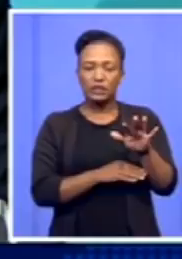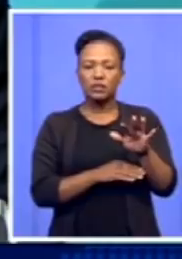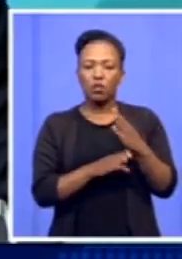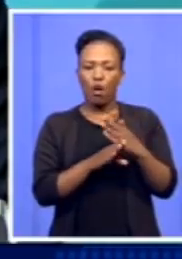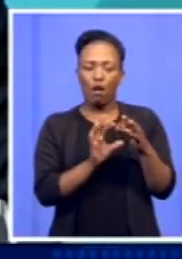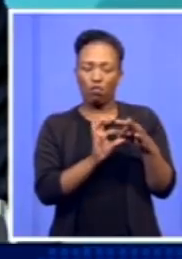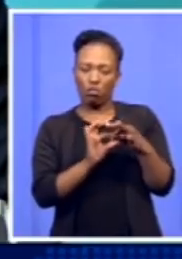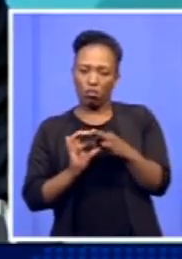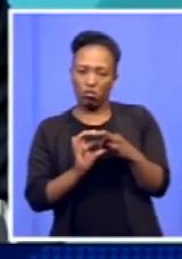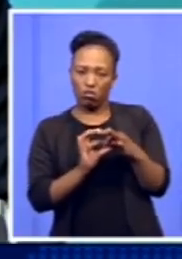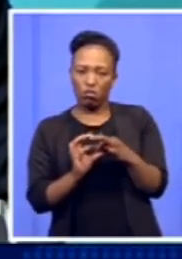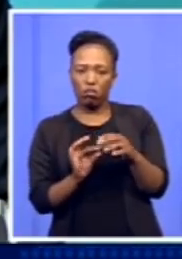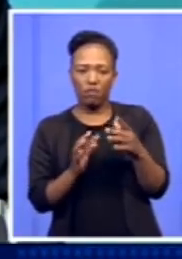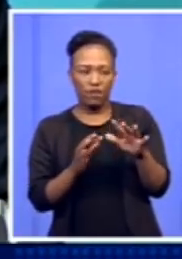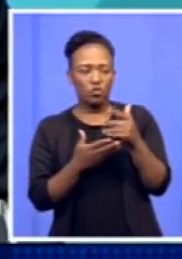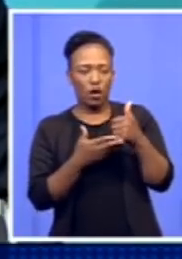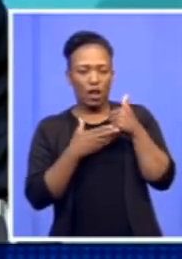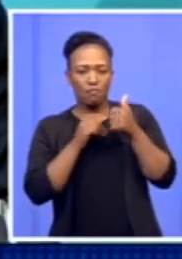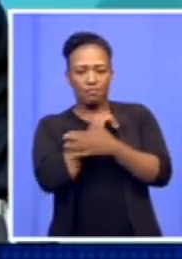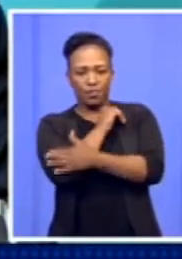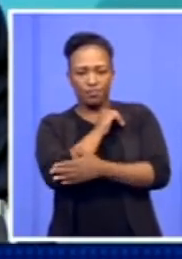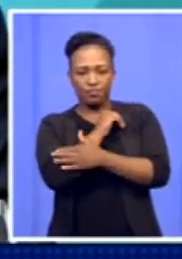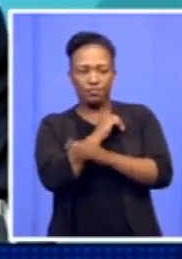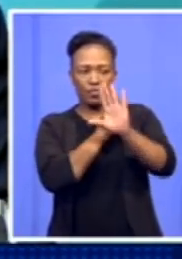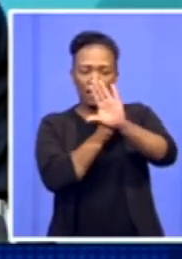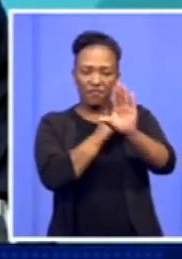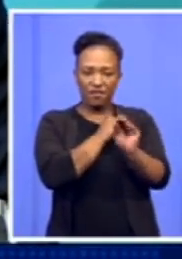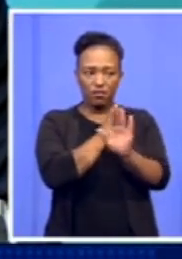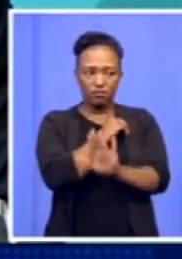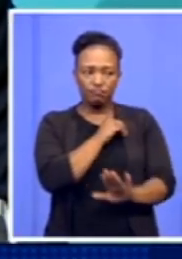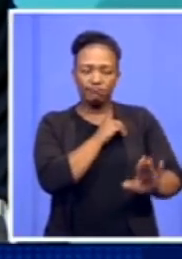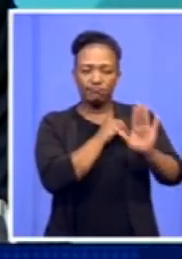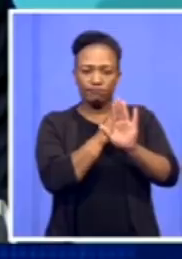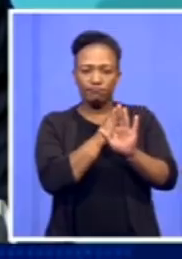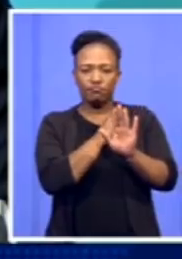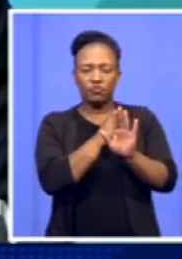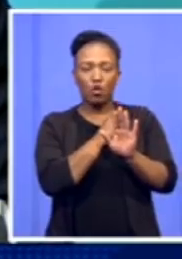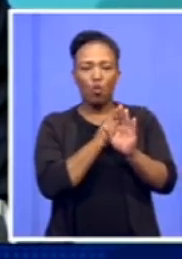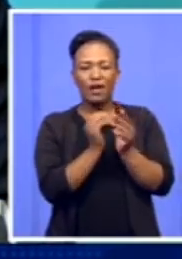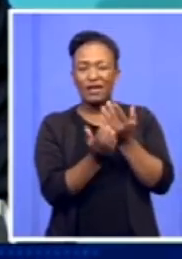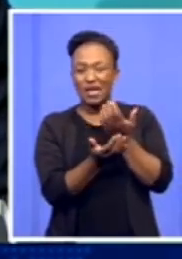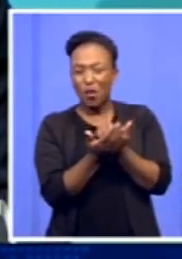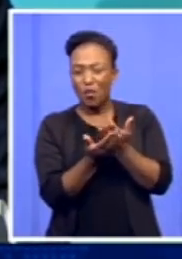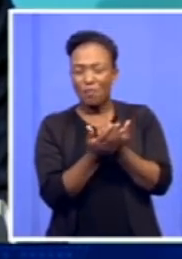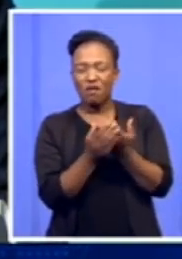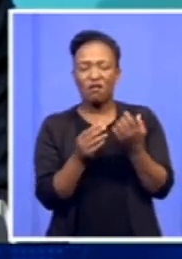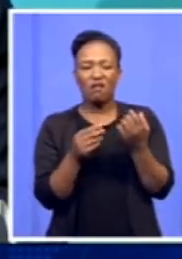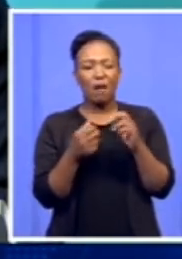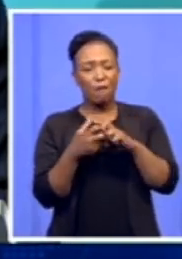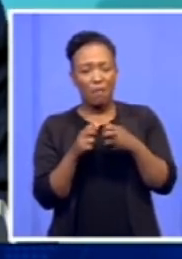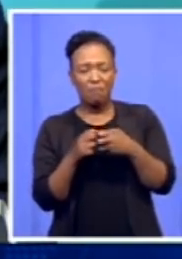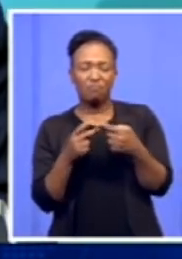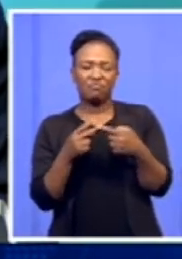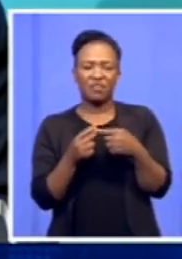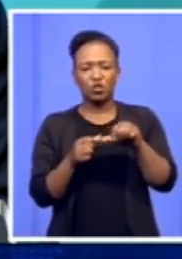our countries in Africa to overcome some economic and social challenges that we faced above and beyond the